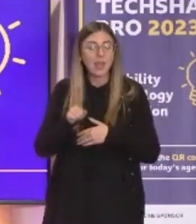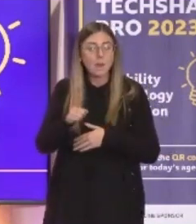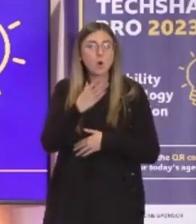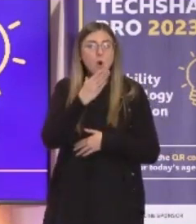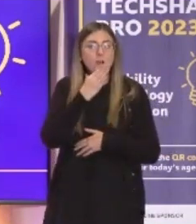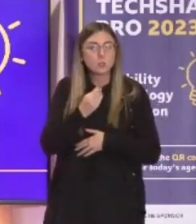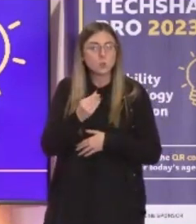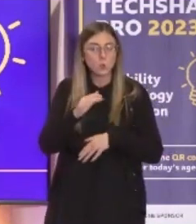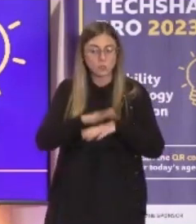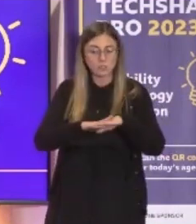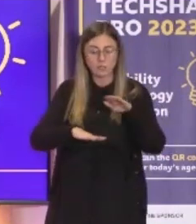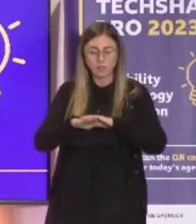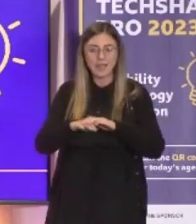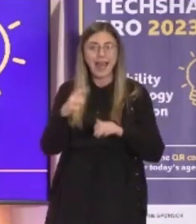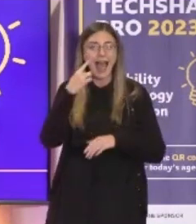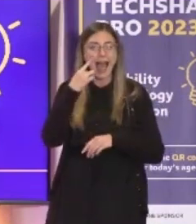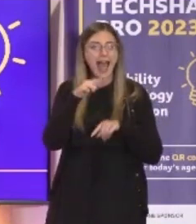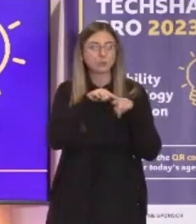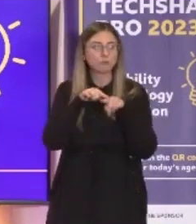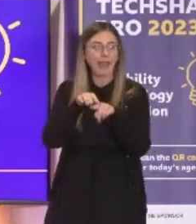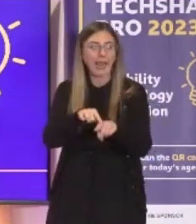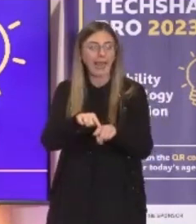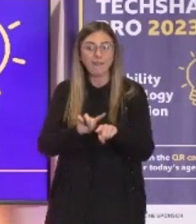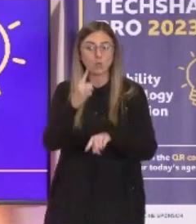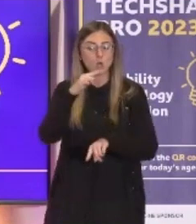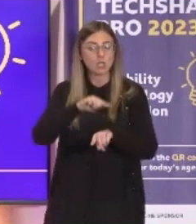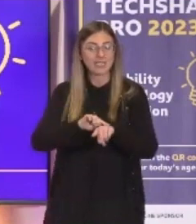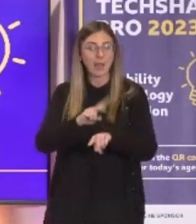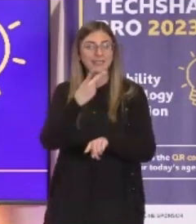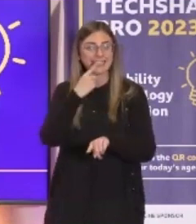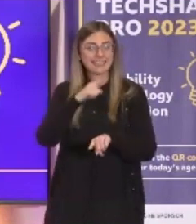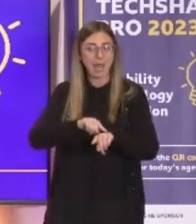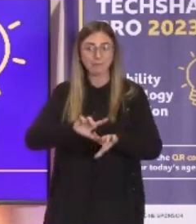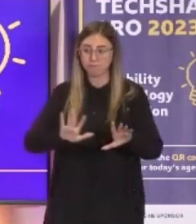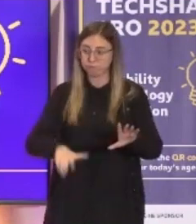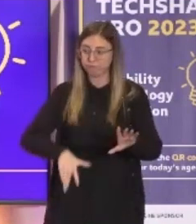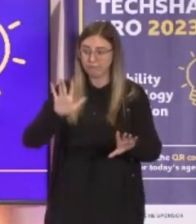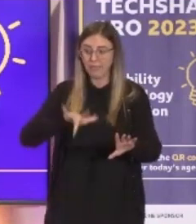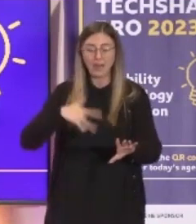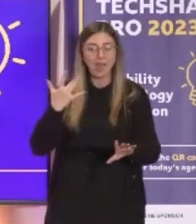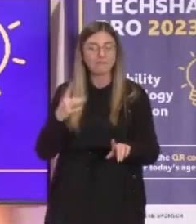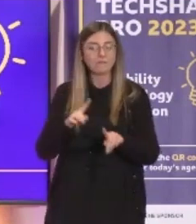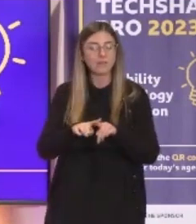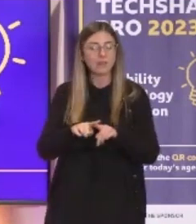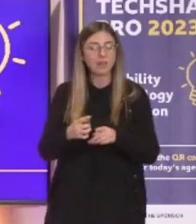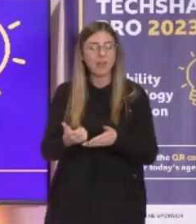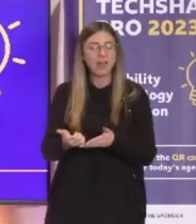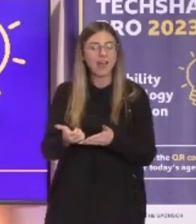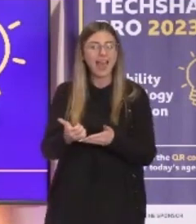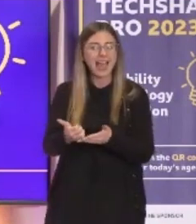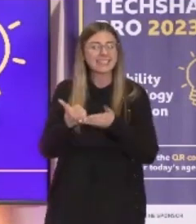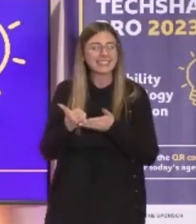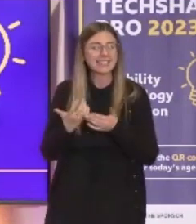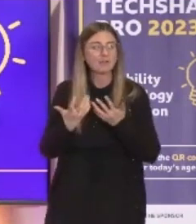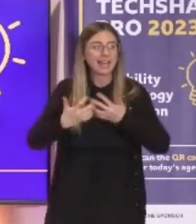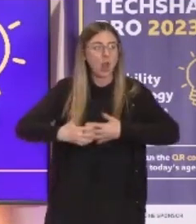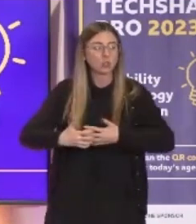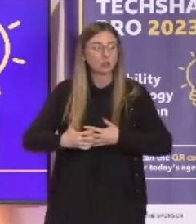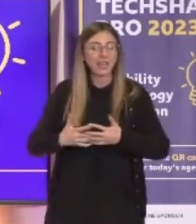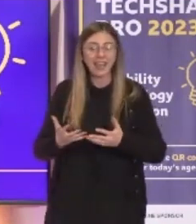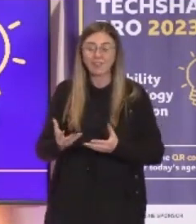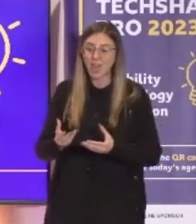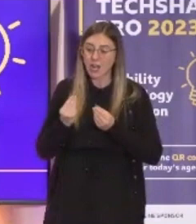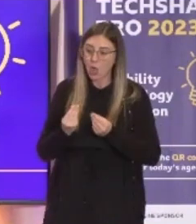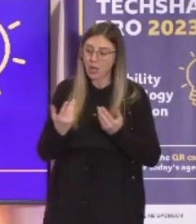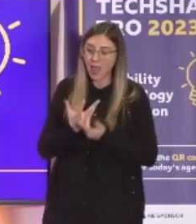finger switches. They're using eye tracking for maybe the first or second time. And they get to learn that the assistive technology is the how you